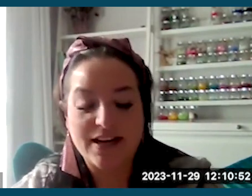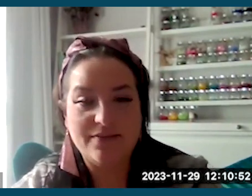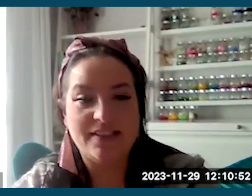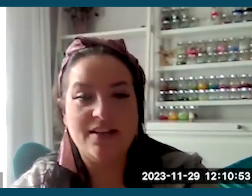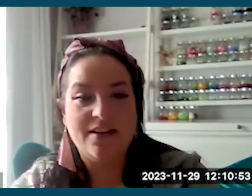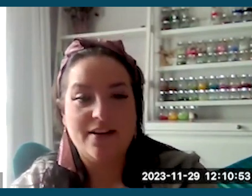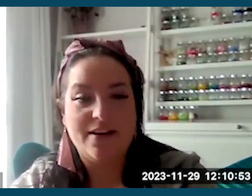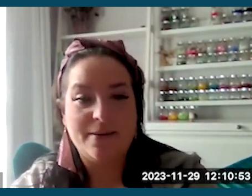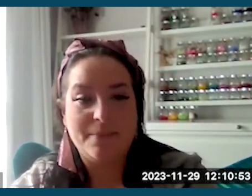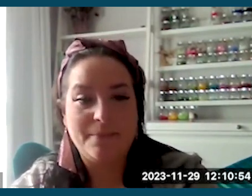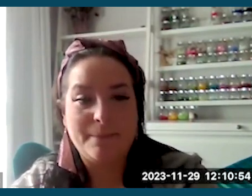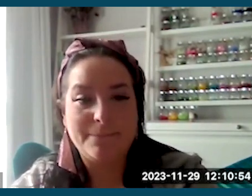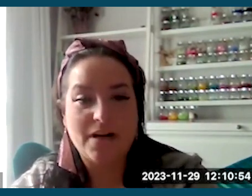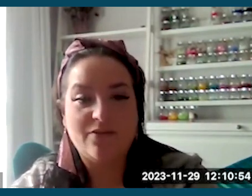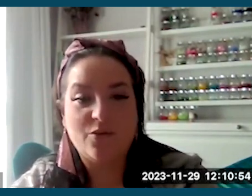issue lives.